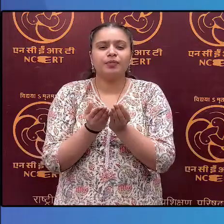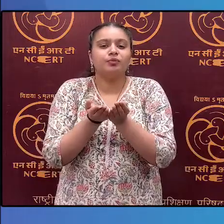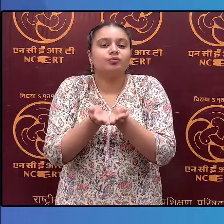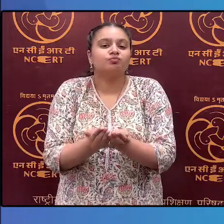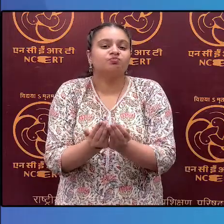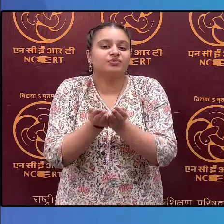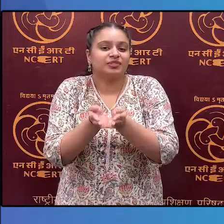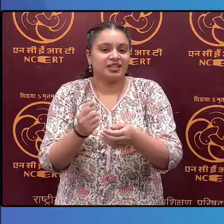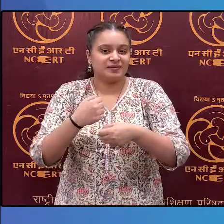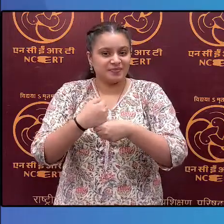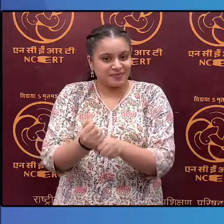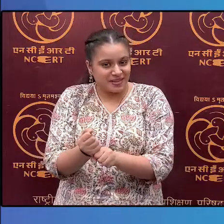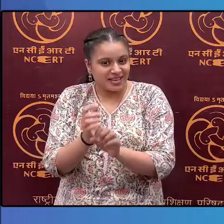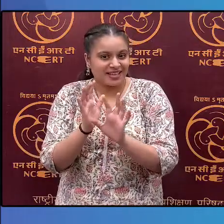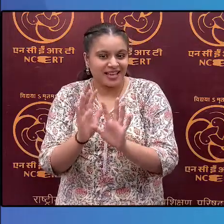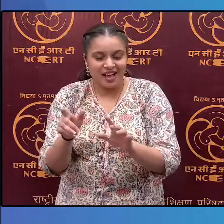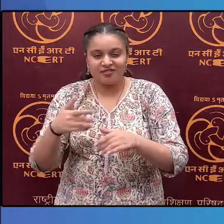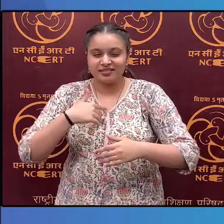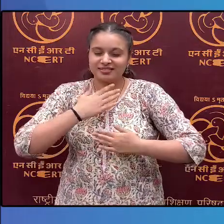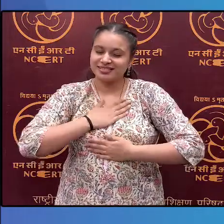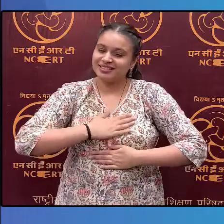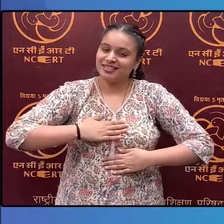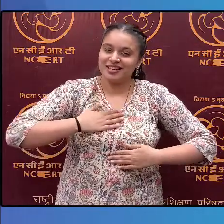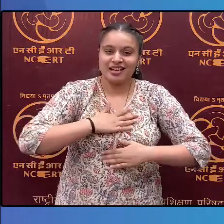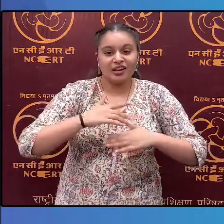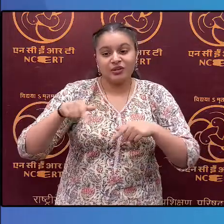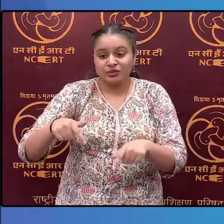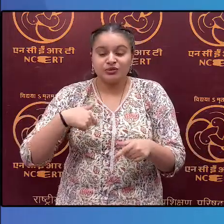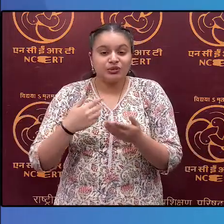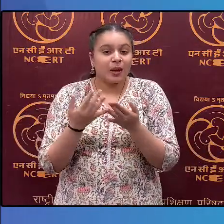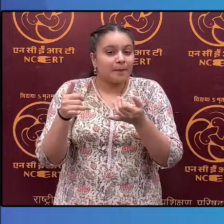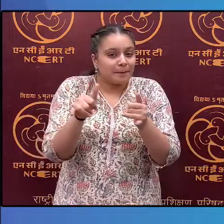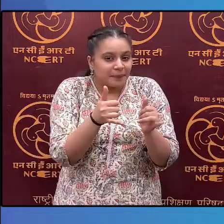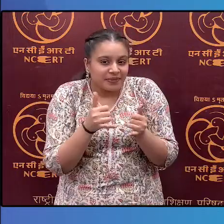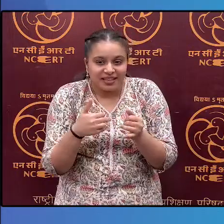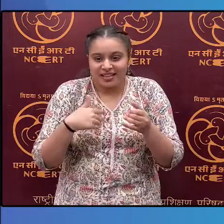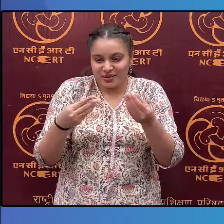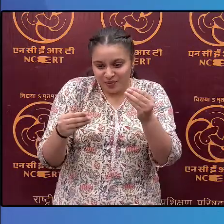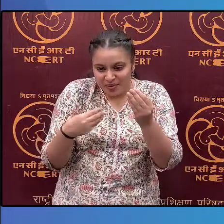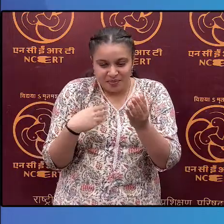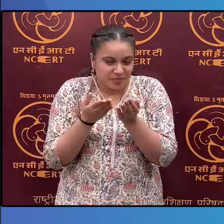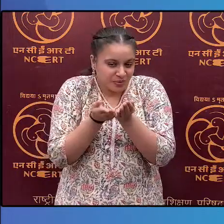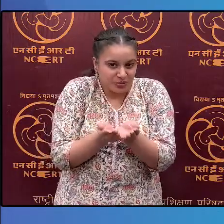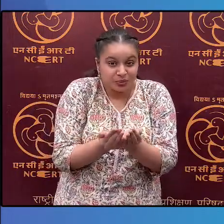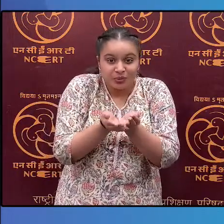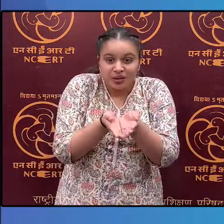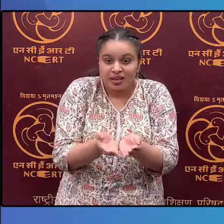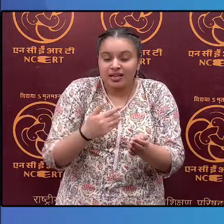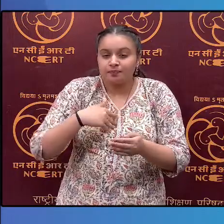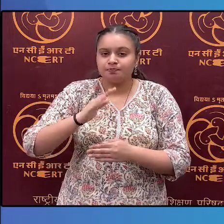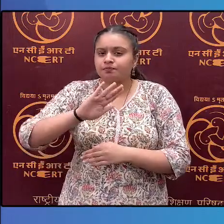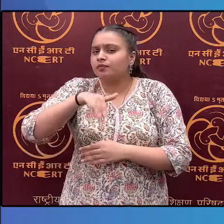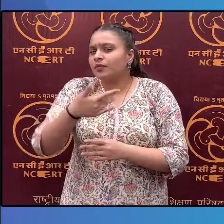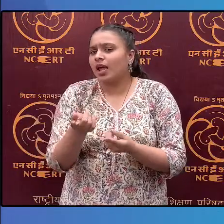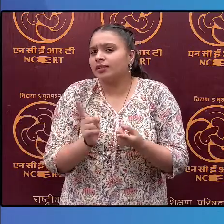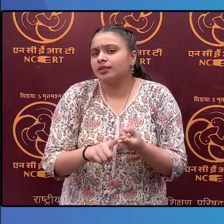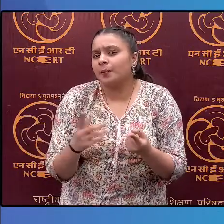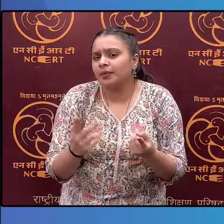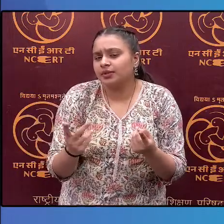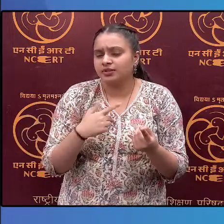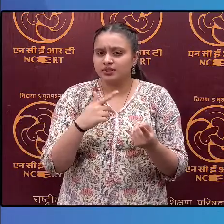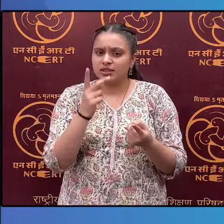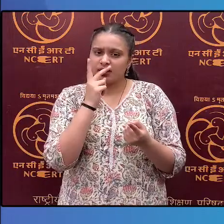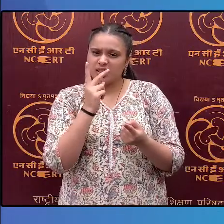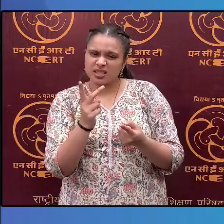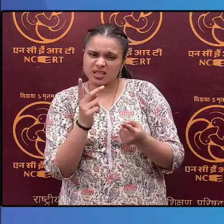very happy and very delighted that she will get to play with her paper boats. Now, in the next setting, we can see,